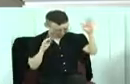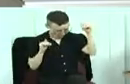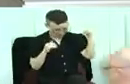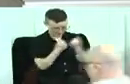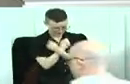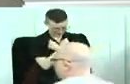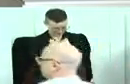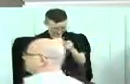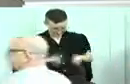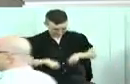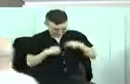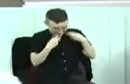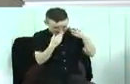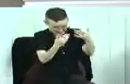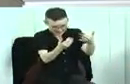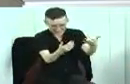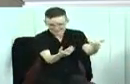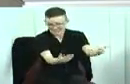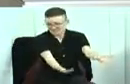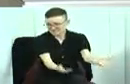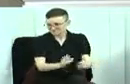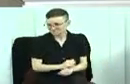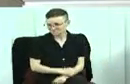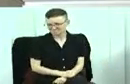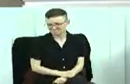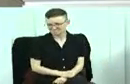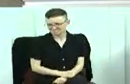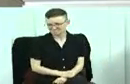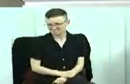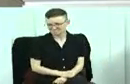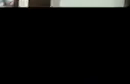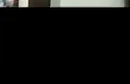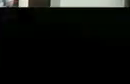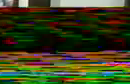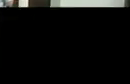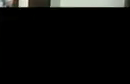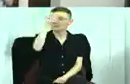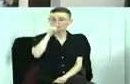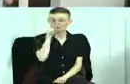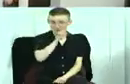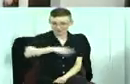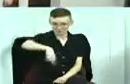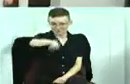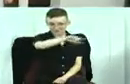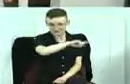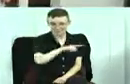come forward, we do ask that you give as God is blessing you, and give as you are able. Thank you.